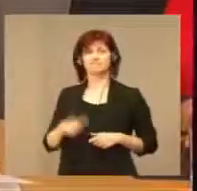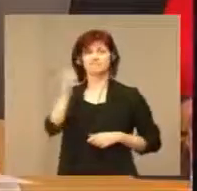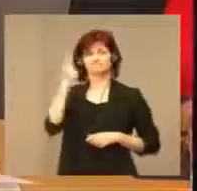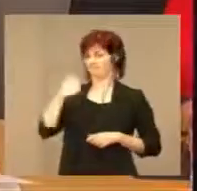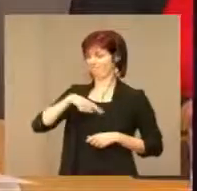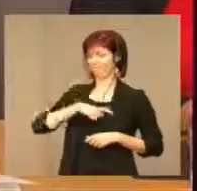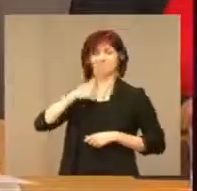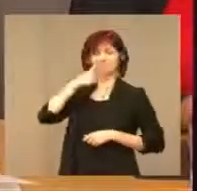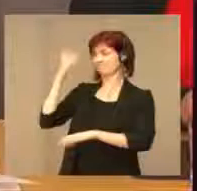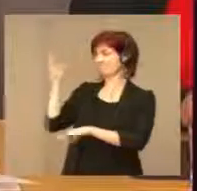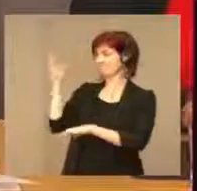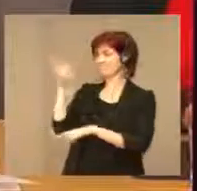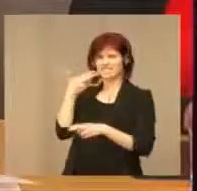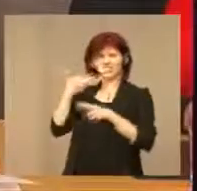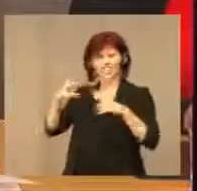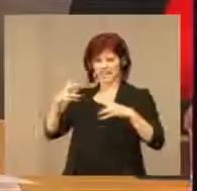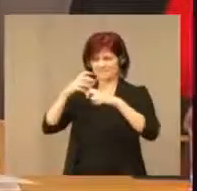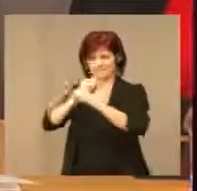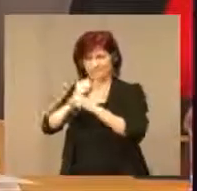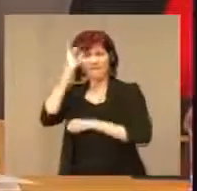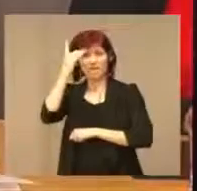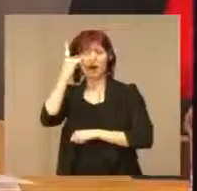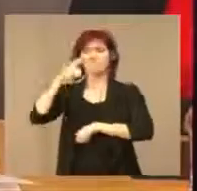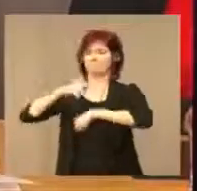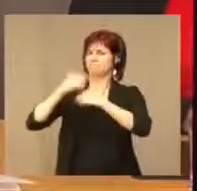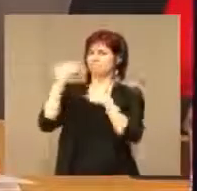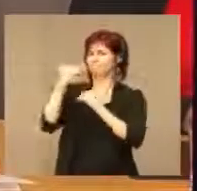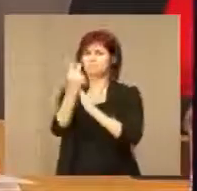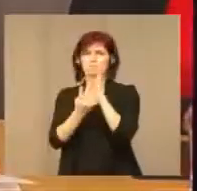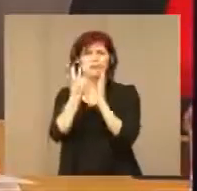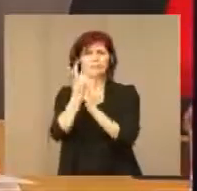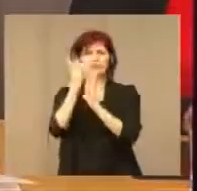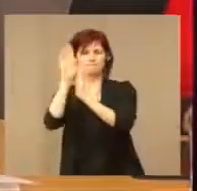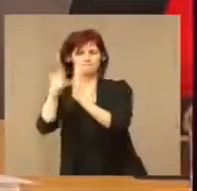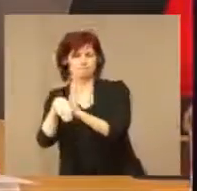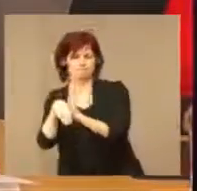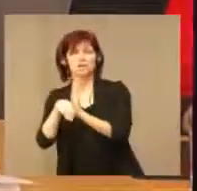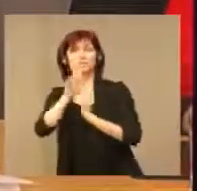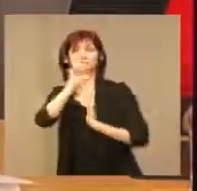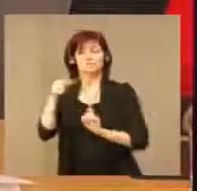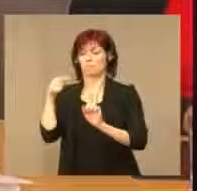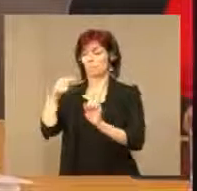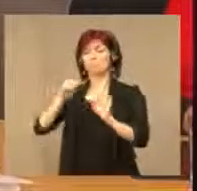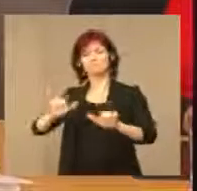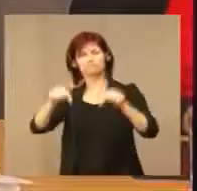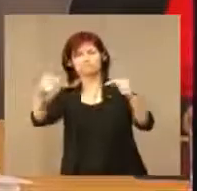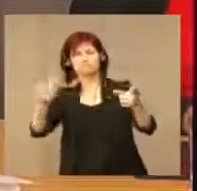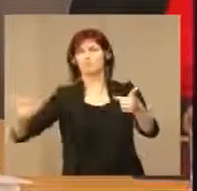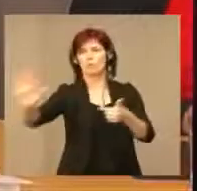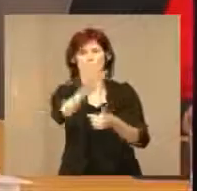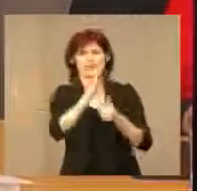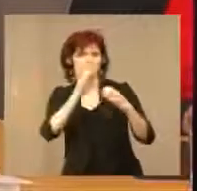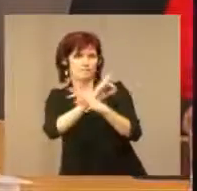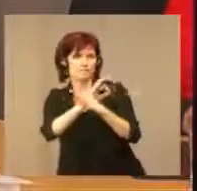short, because we only have 2.5 hours and we want to hear from you. So If I have this